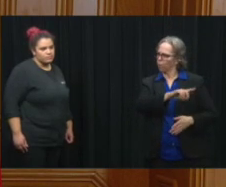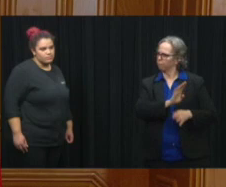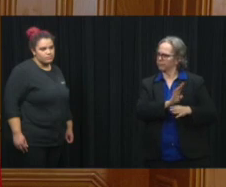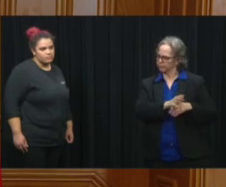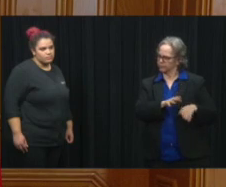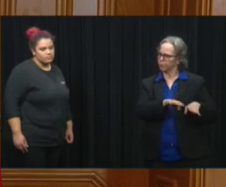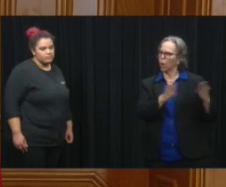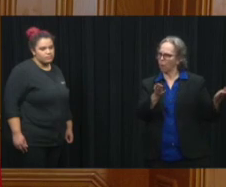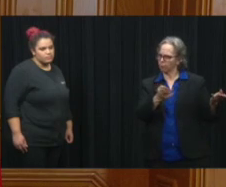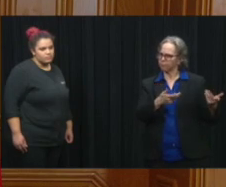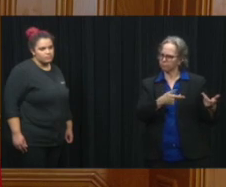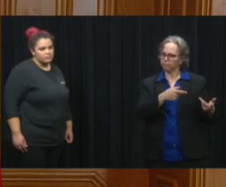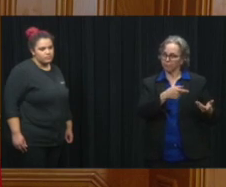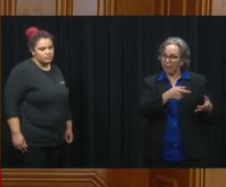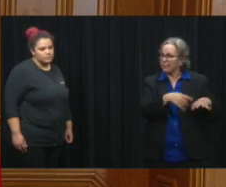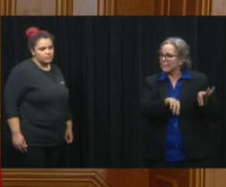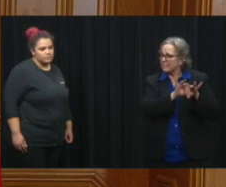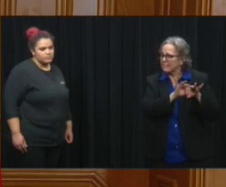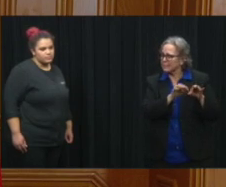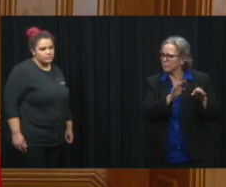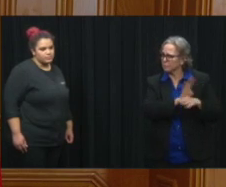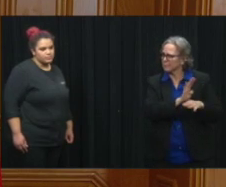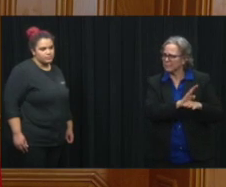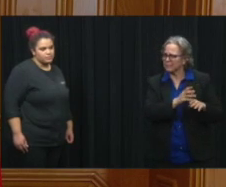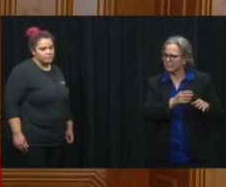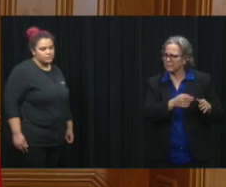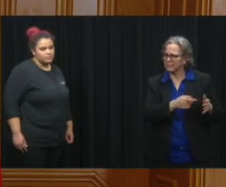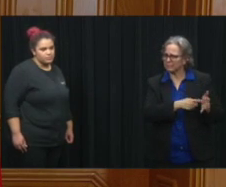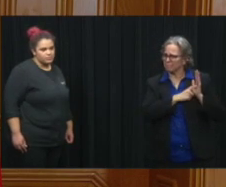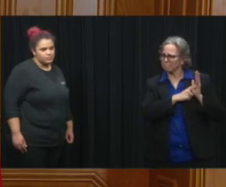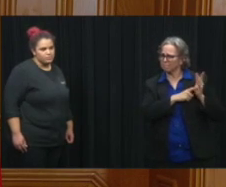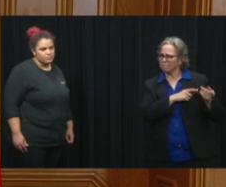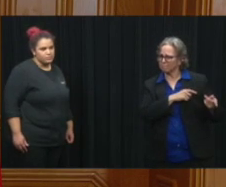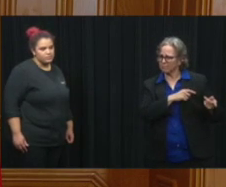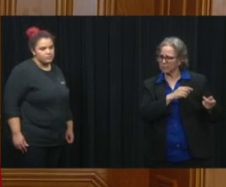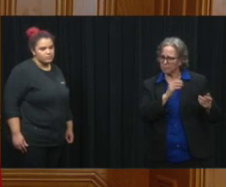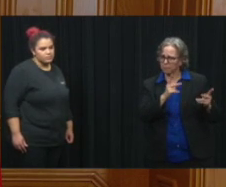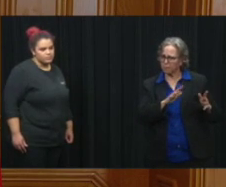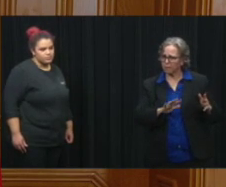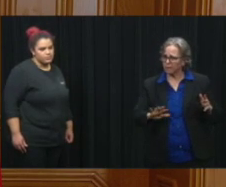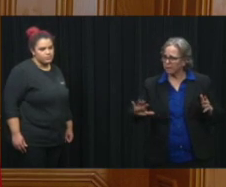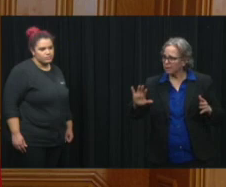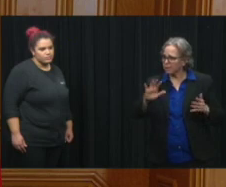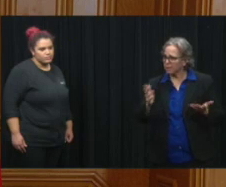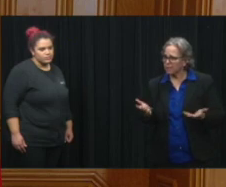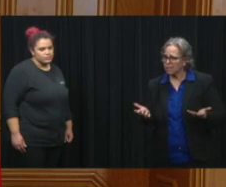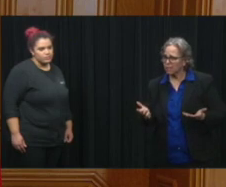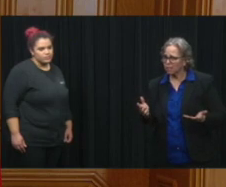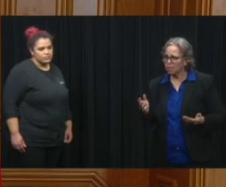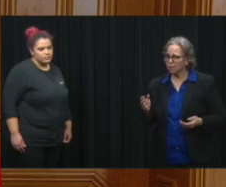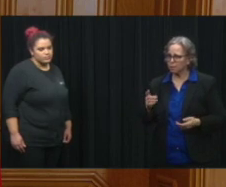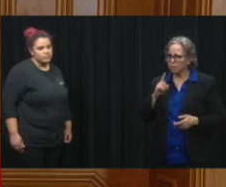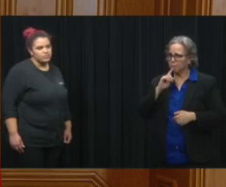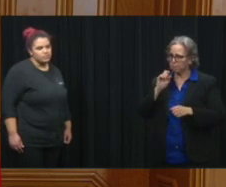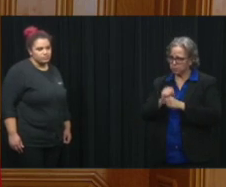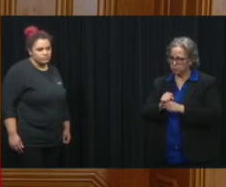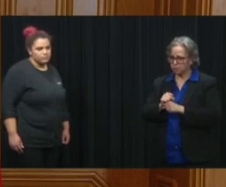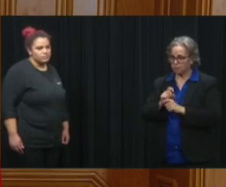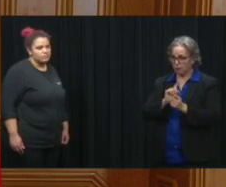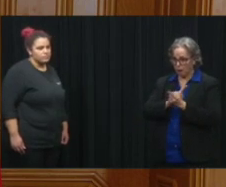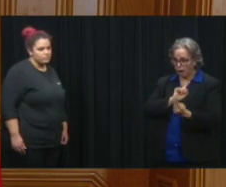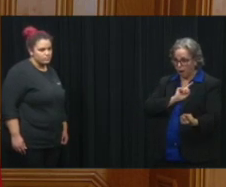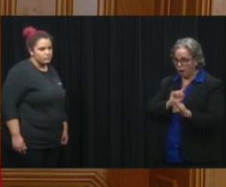essential. So if every Ohioan practices the distancing that we need, then we will have